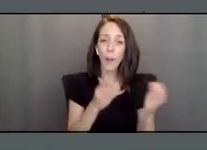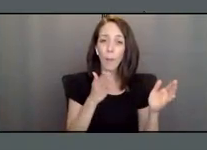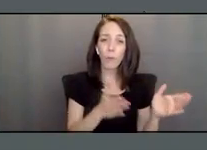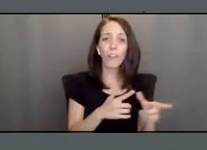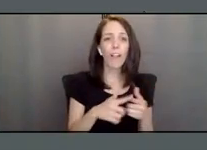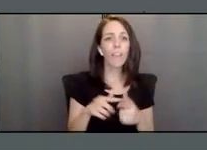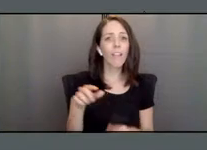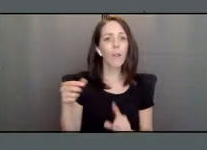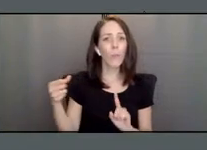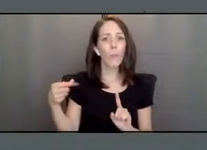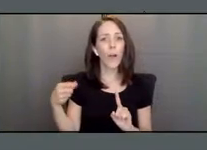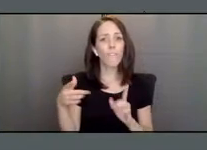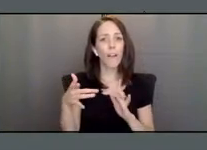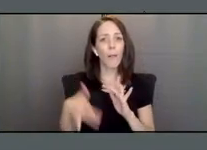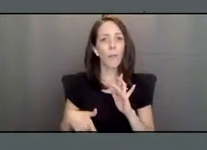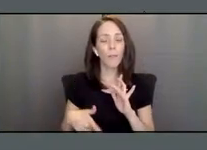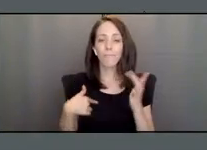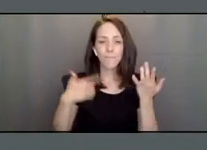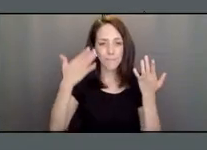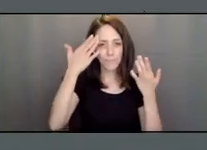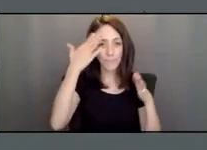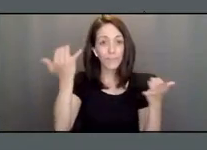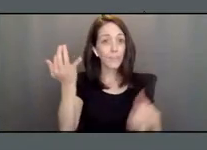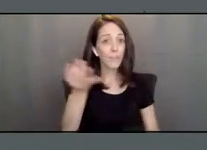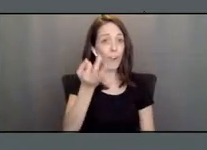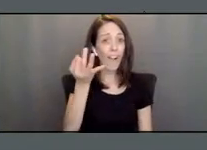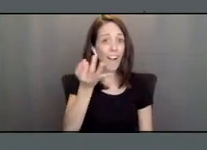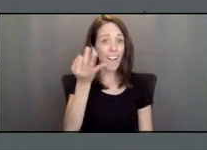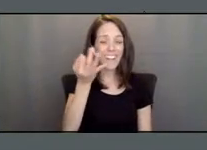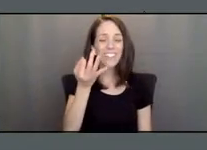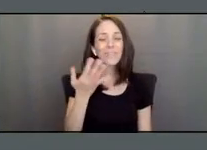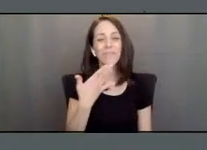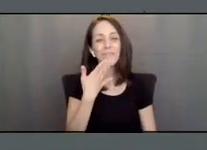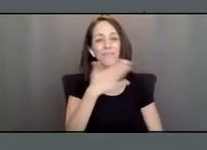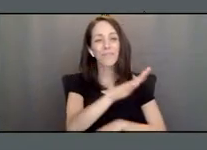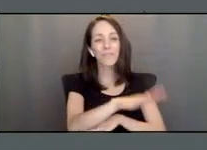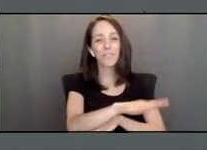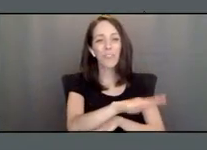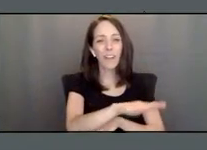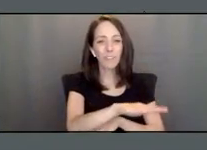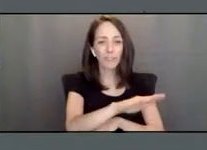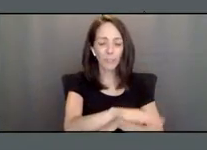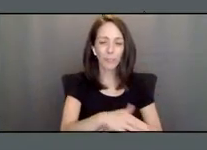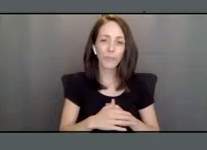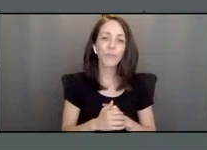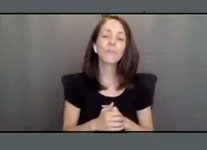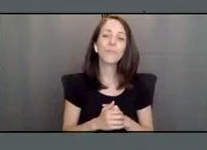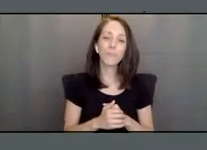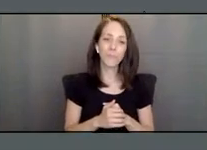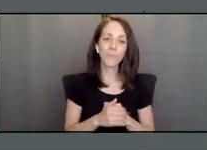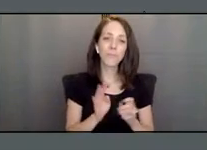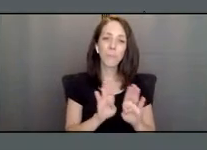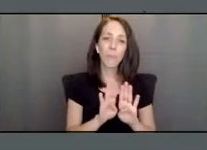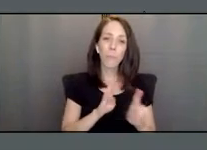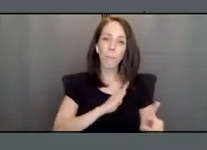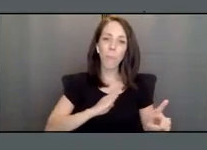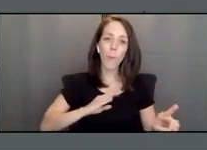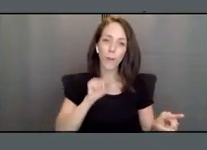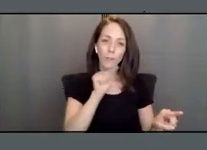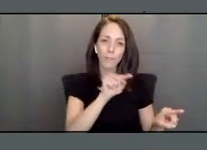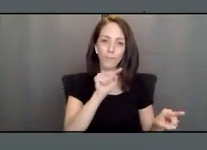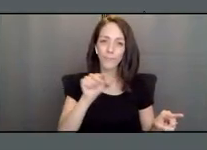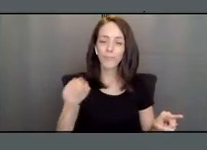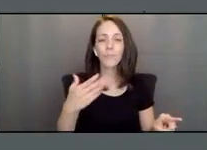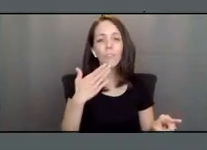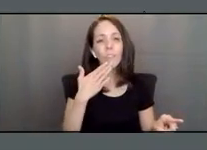Friday. Anyway, good afternoon, Chair Monfries, President Jacobs, and members of the board. And thank you so much for inviting us today to